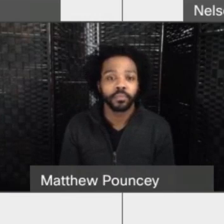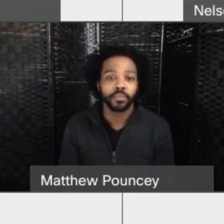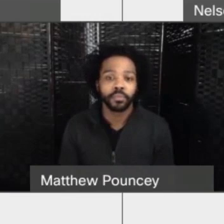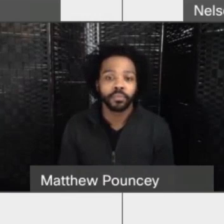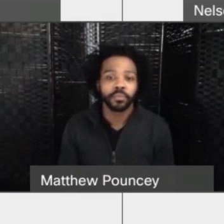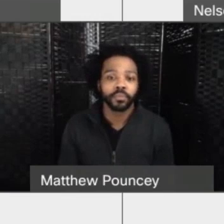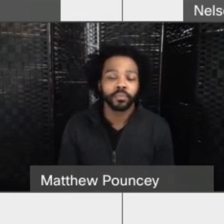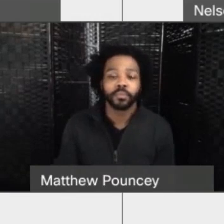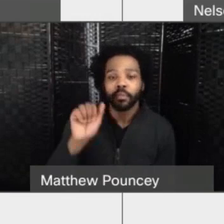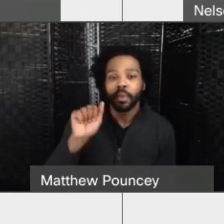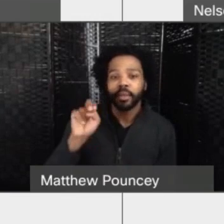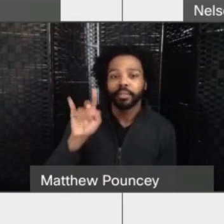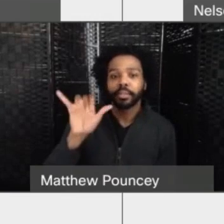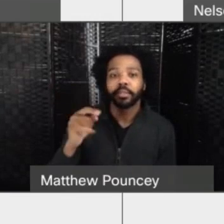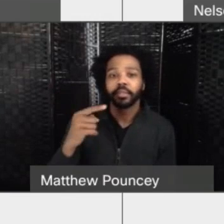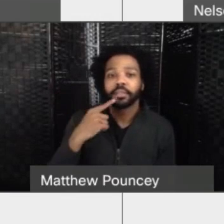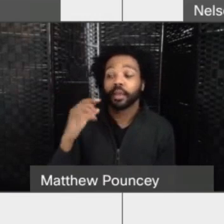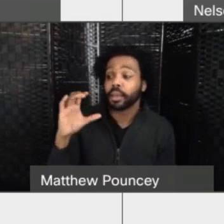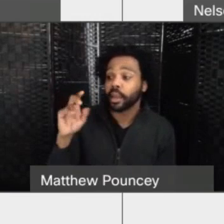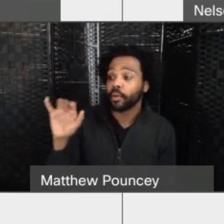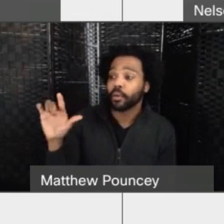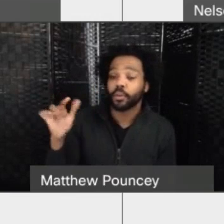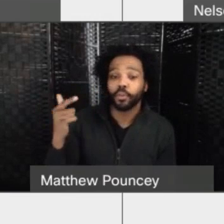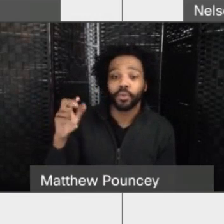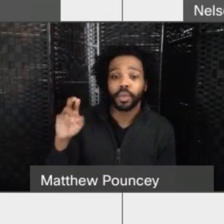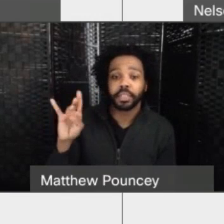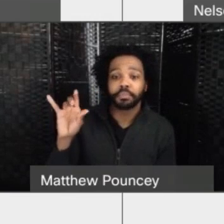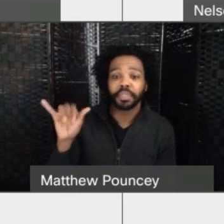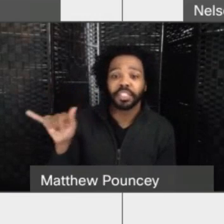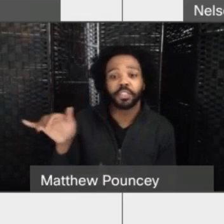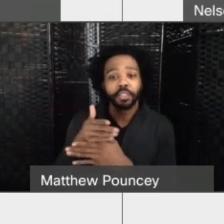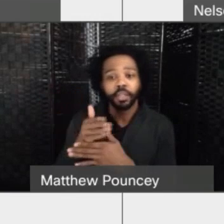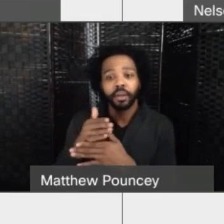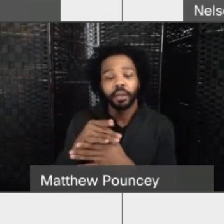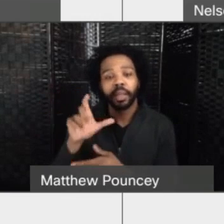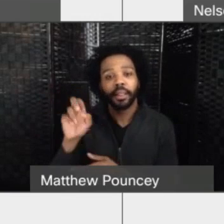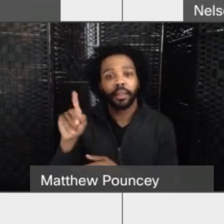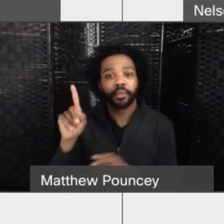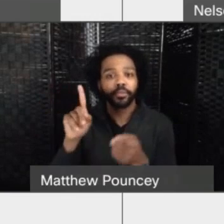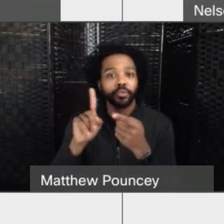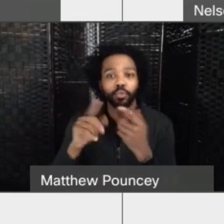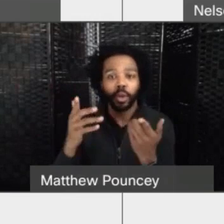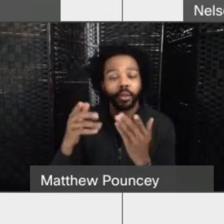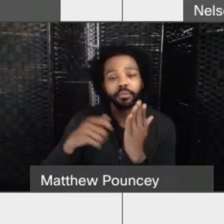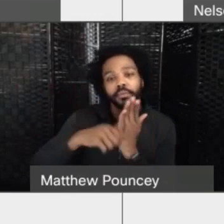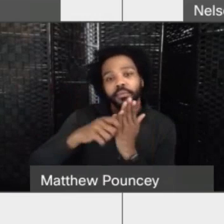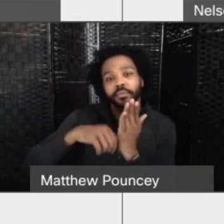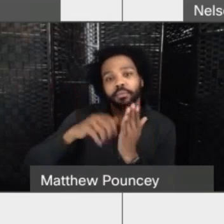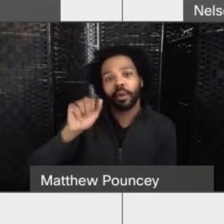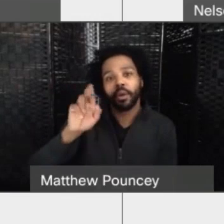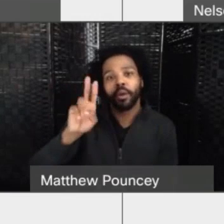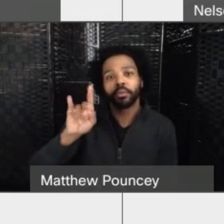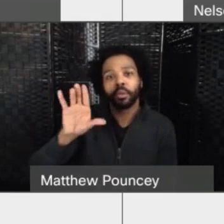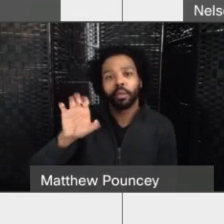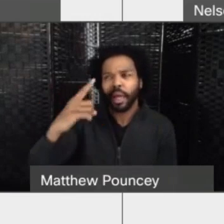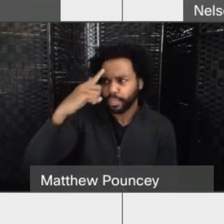So there's Carol Grigsby shared a link to an article that was in, I thought that was this morning's